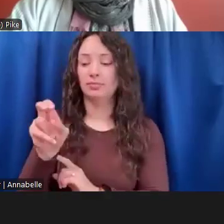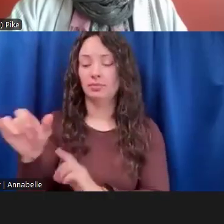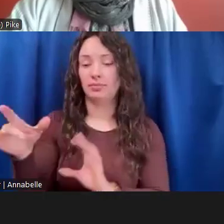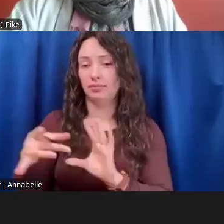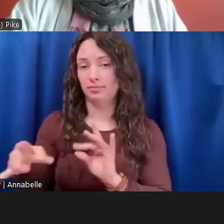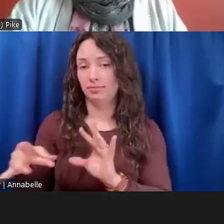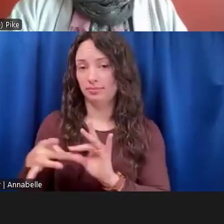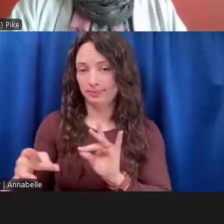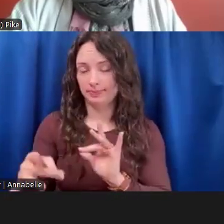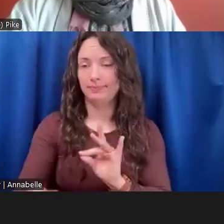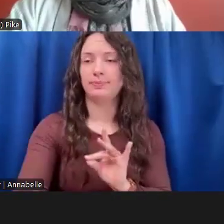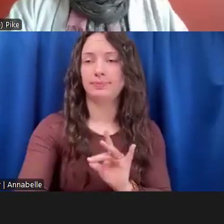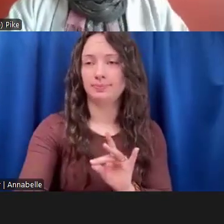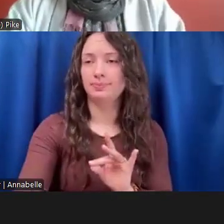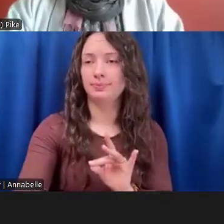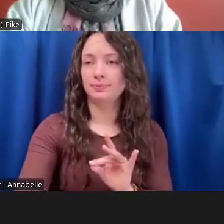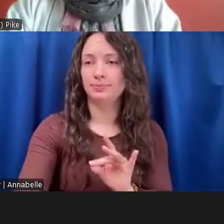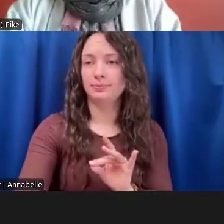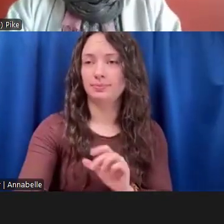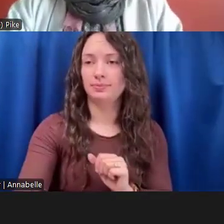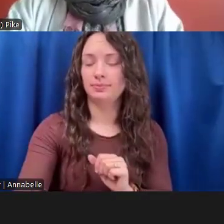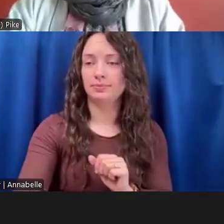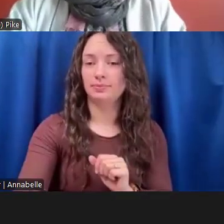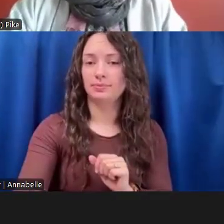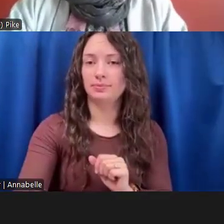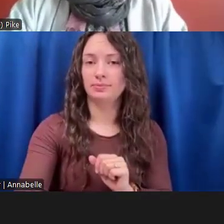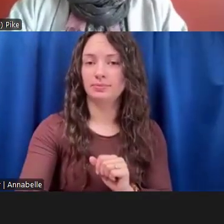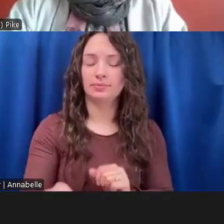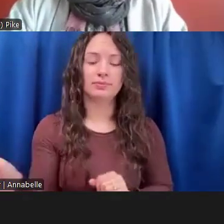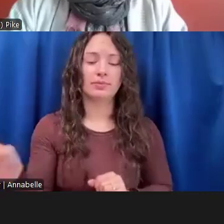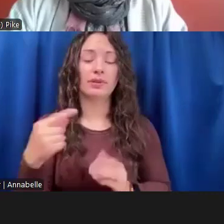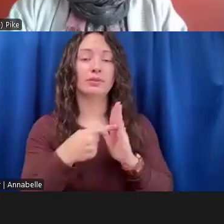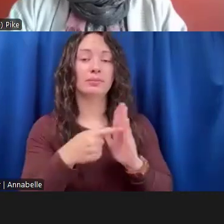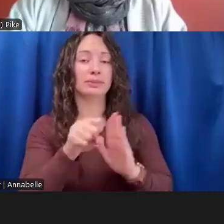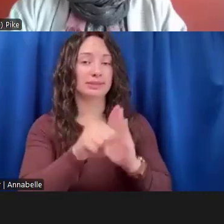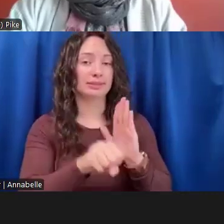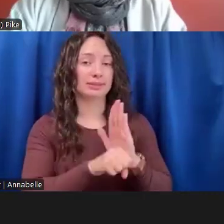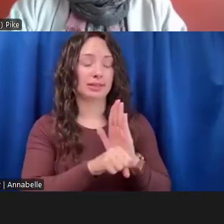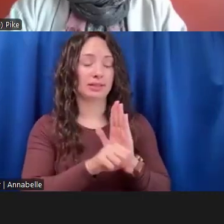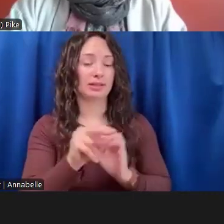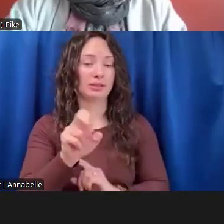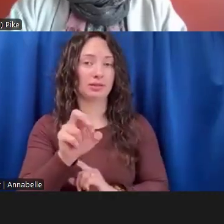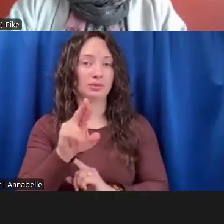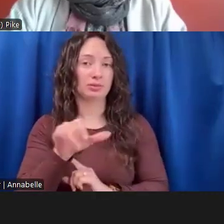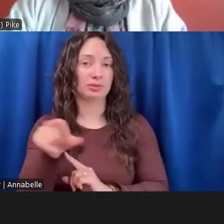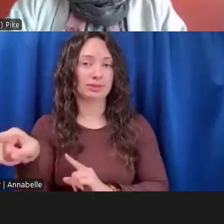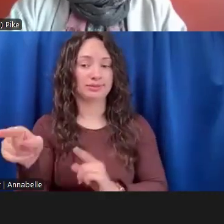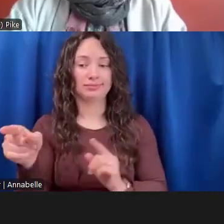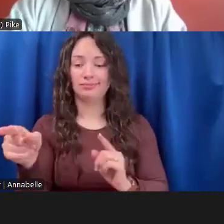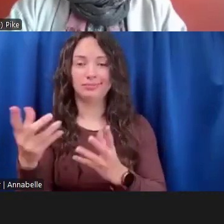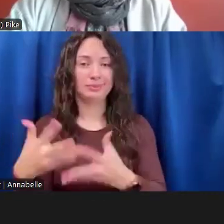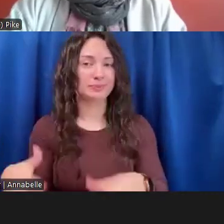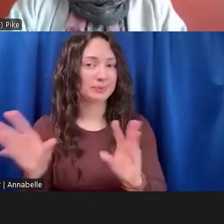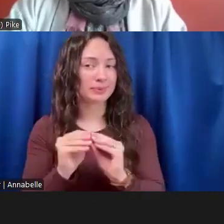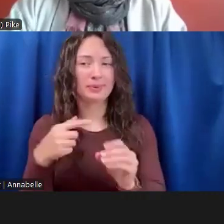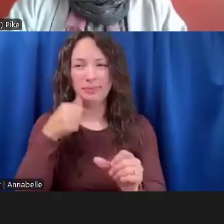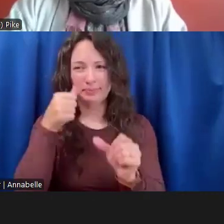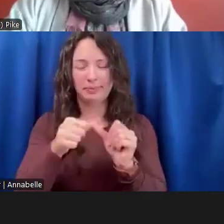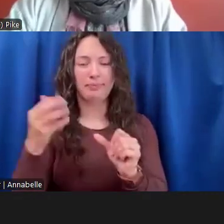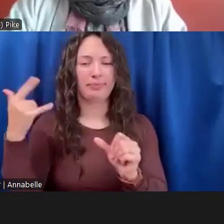about the state nurseries, for instance, that don't exist. I remember when I worked for the state of Maryland,